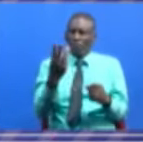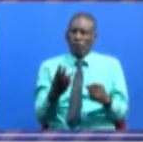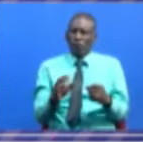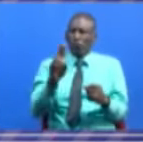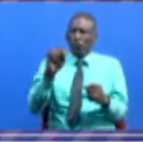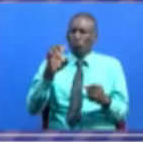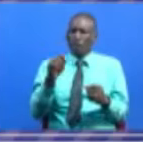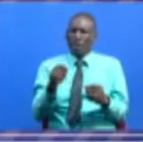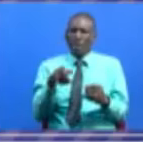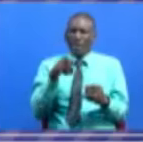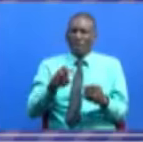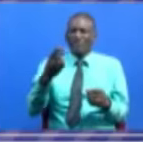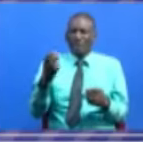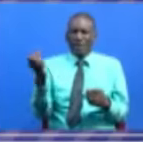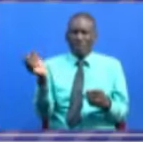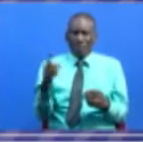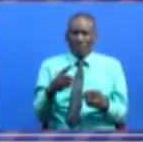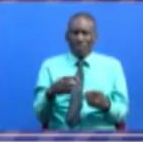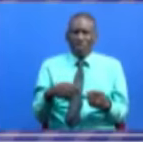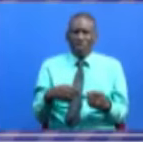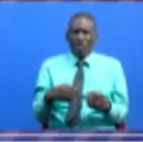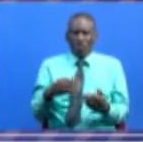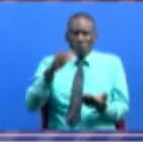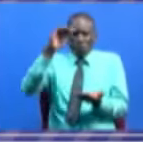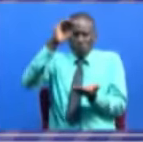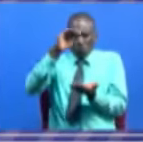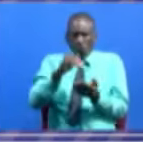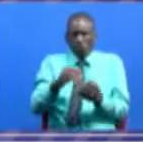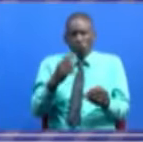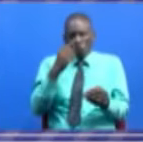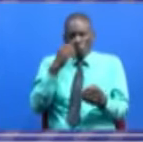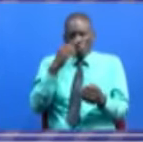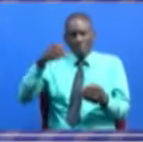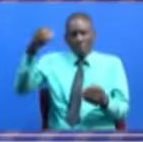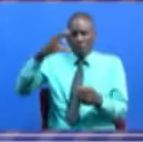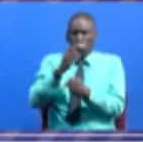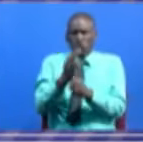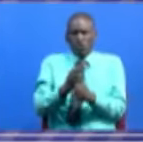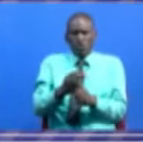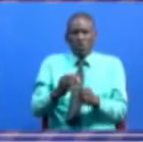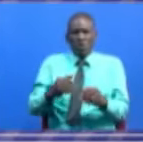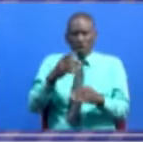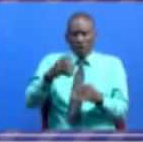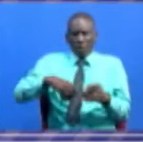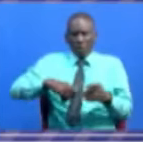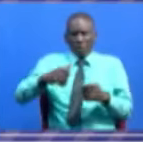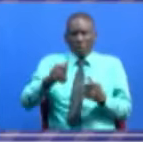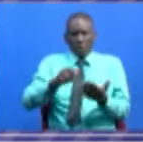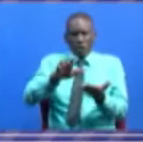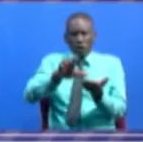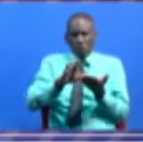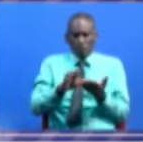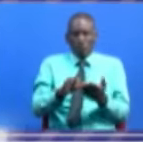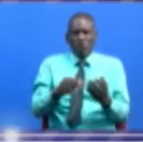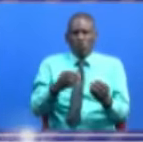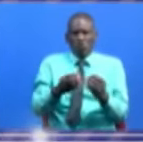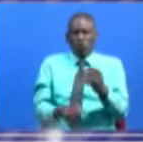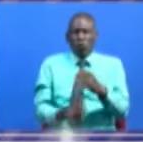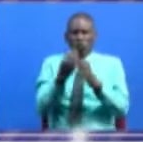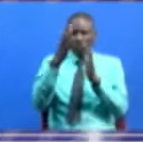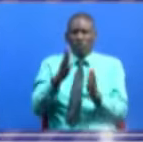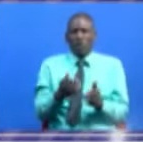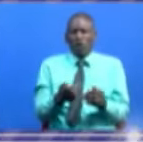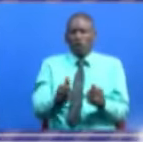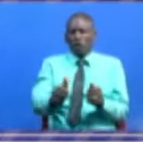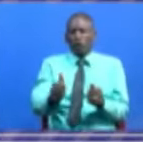consecutive month of cost reliefs for domestic power users, although settlement of outstanding debt to producers denied them